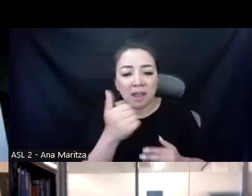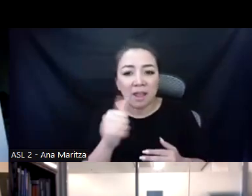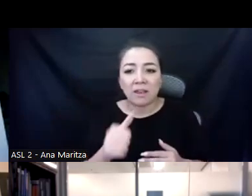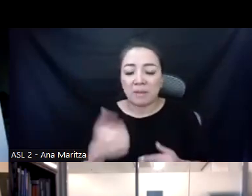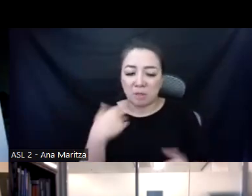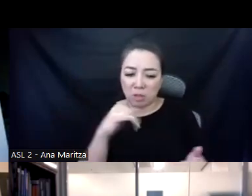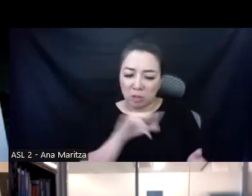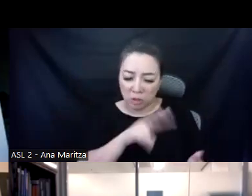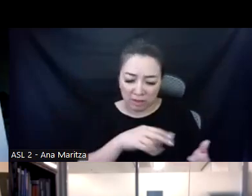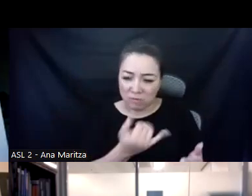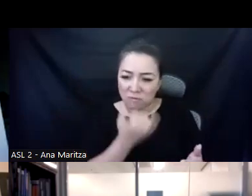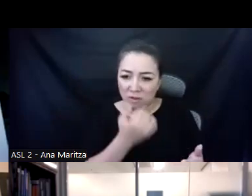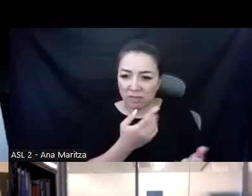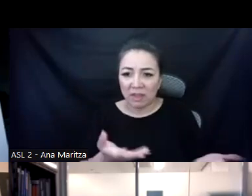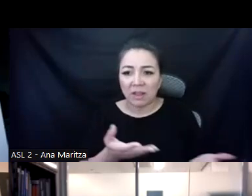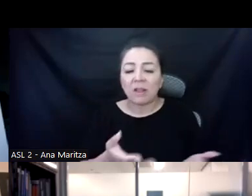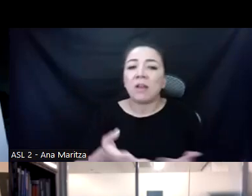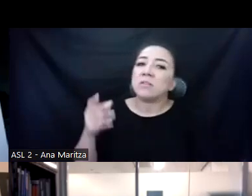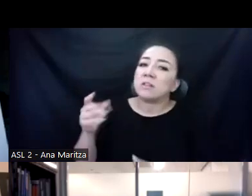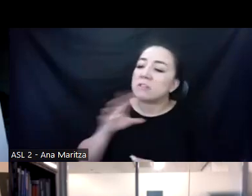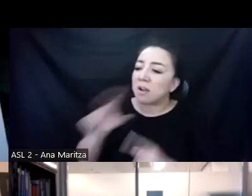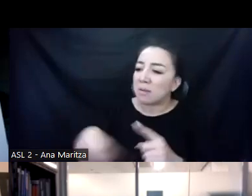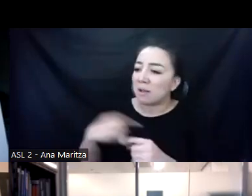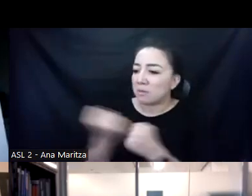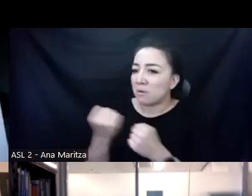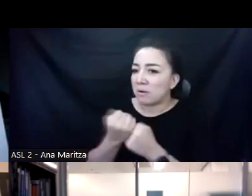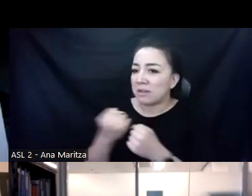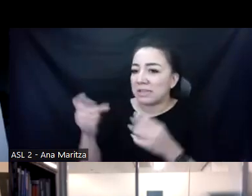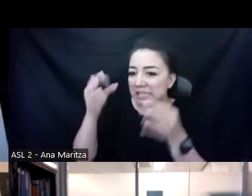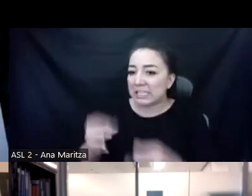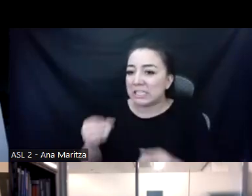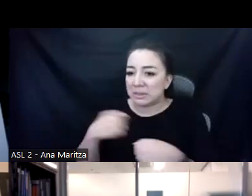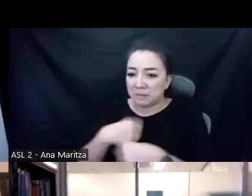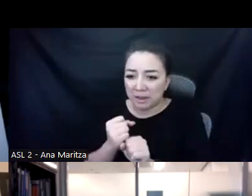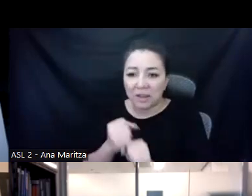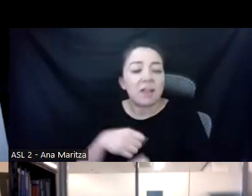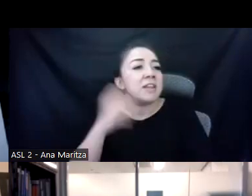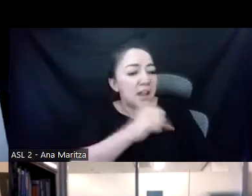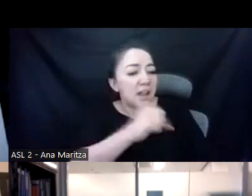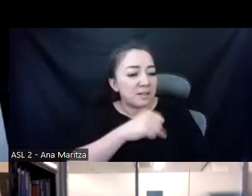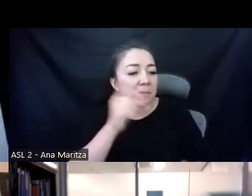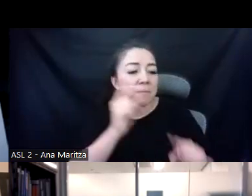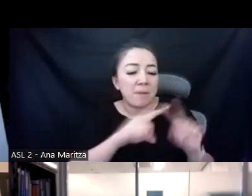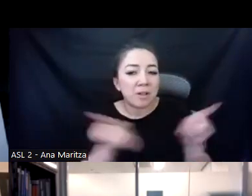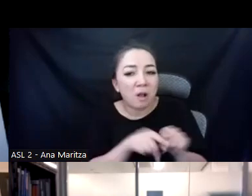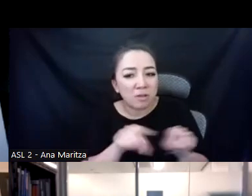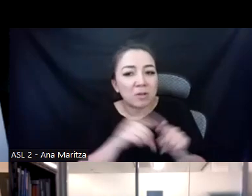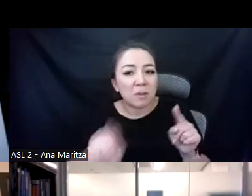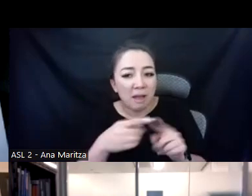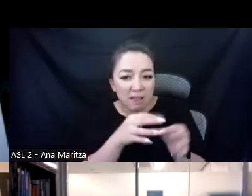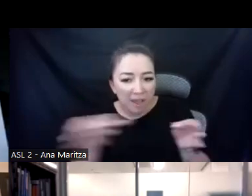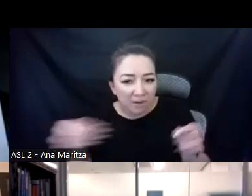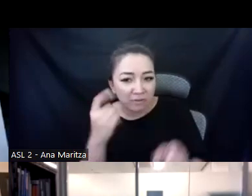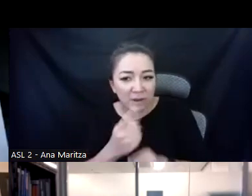There's one that talks about. You're talking about supported decision-making? Yes. Yeah, but it's just also about language, right? Making